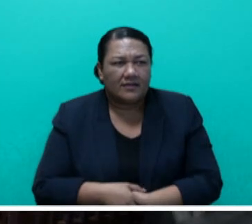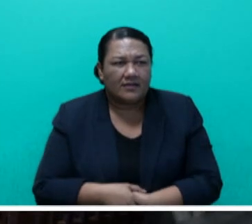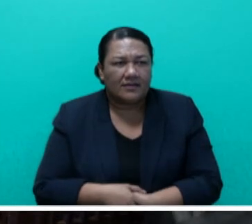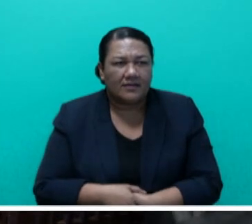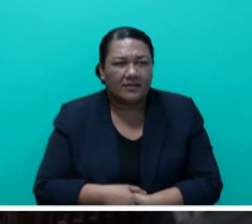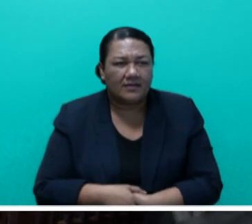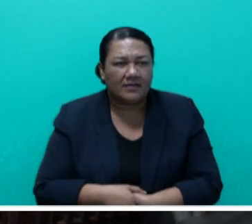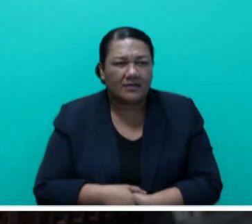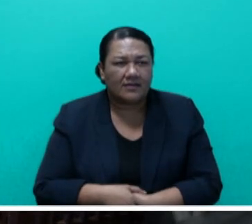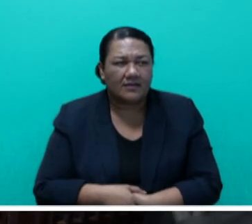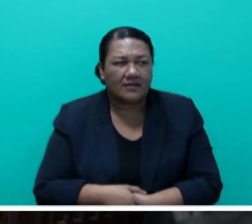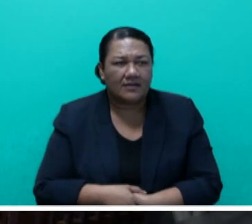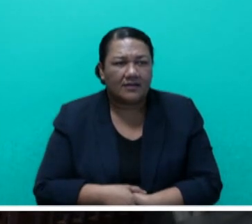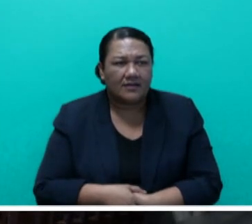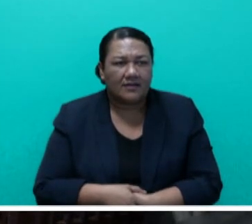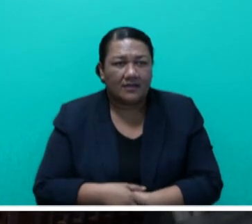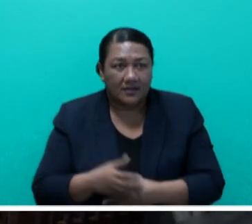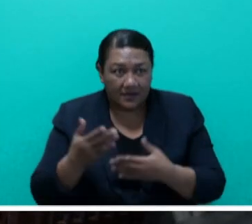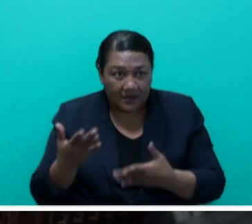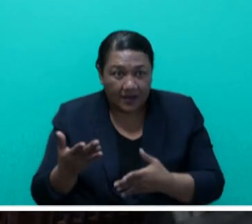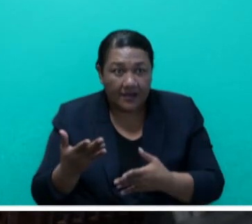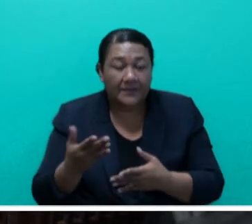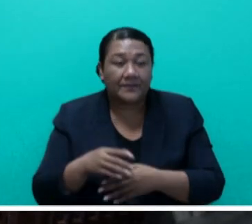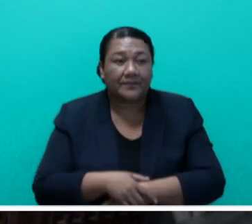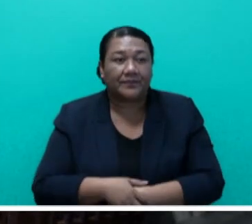Yeah. Yes, where is all Yes, this, Honorable Kurel himself. Yeah.